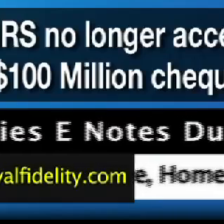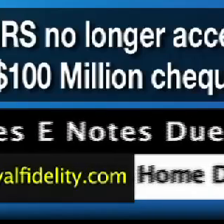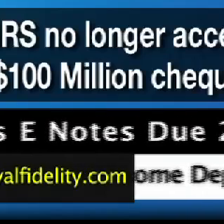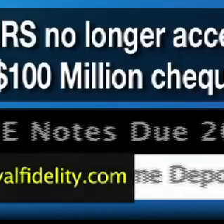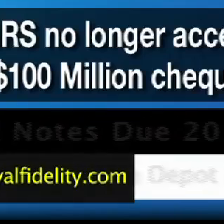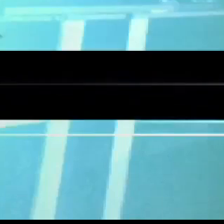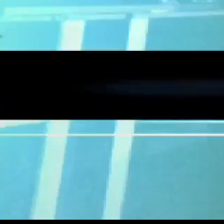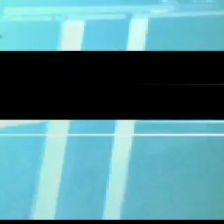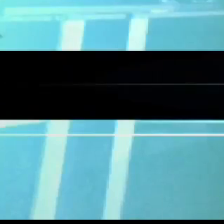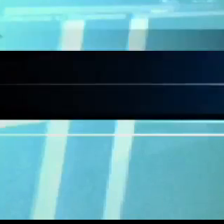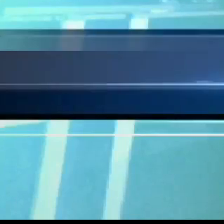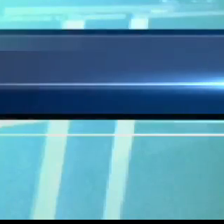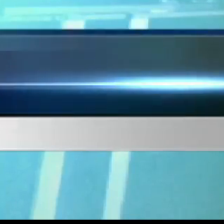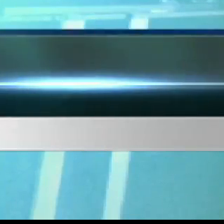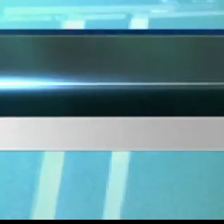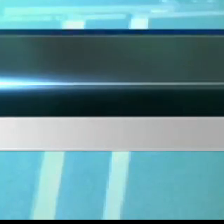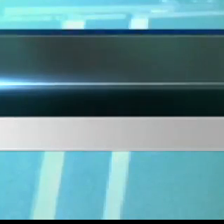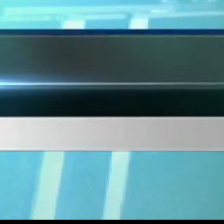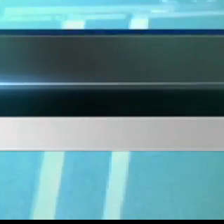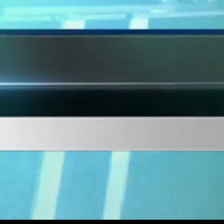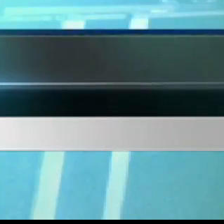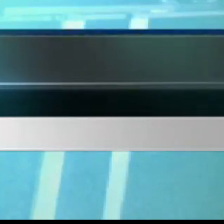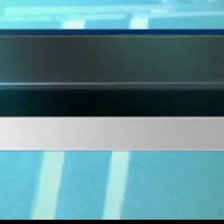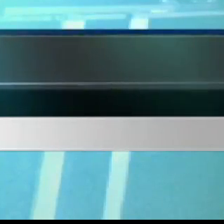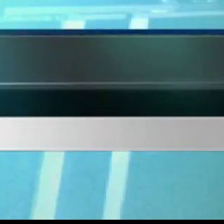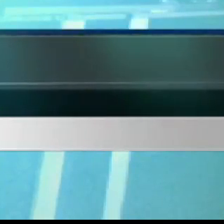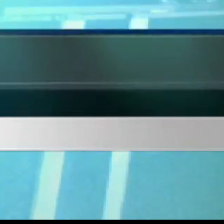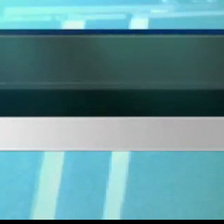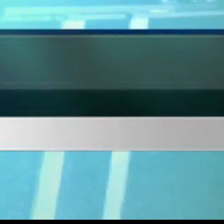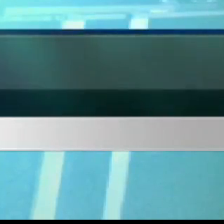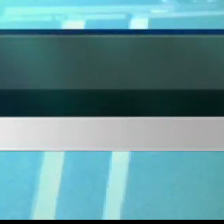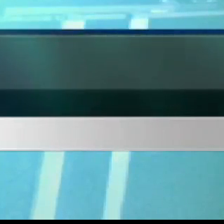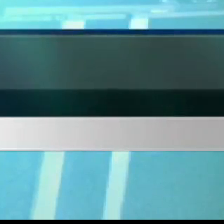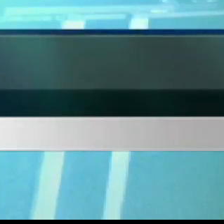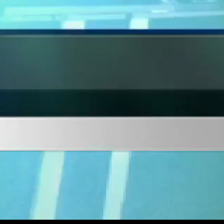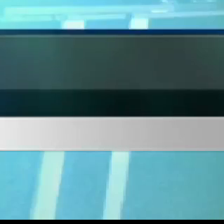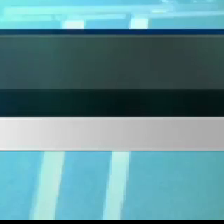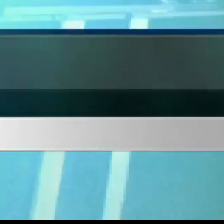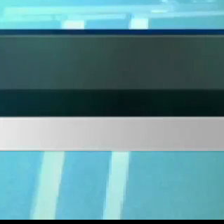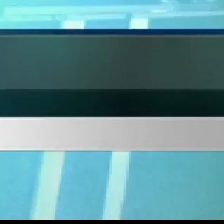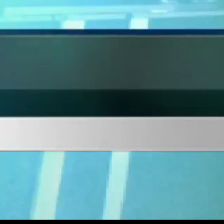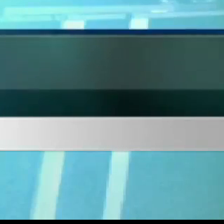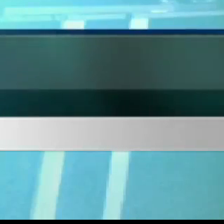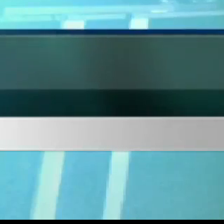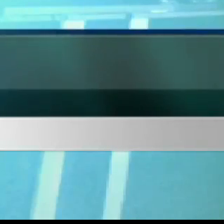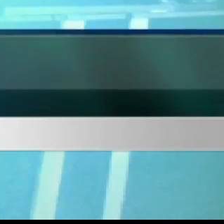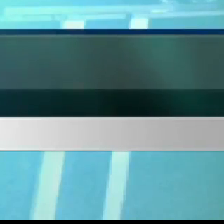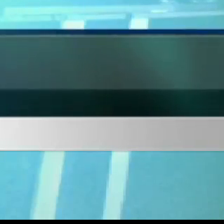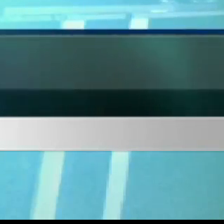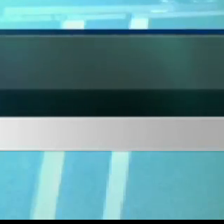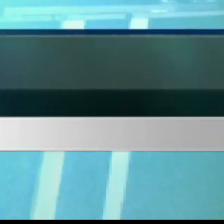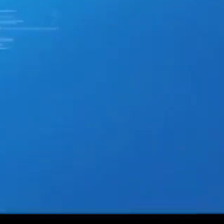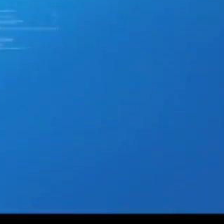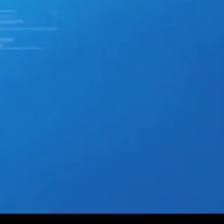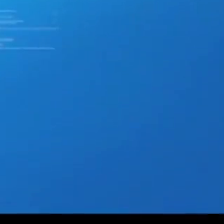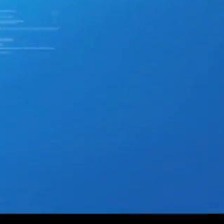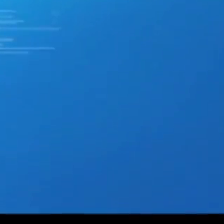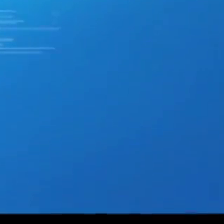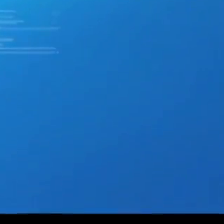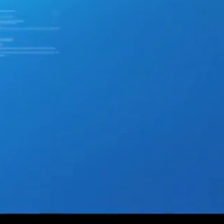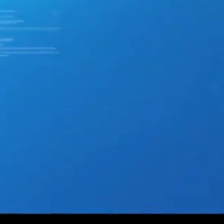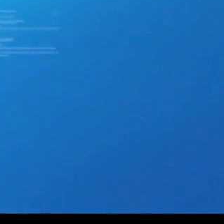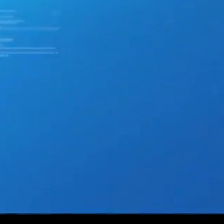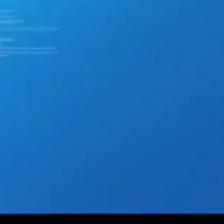deposited that exceeded the $100 million mark. That was your Royal Fidelity Business News. I'm Cleopatra Murphy.